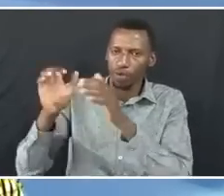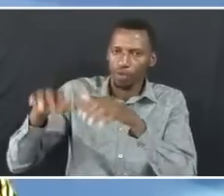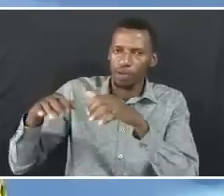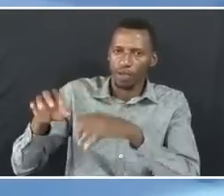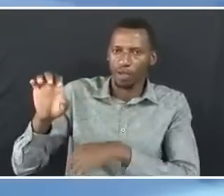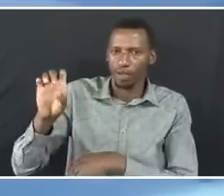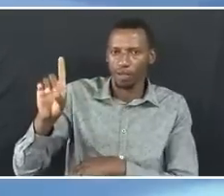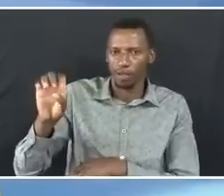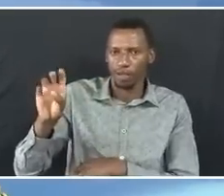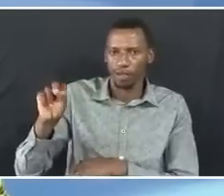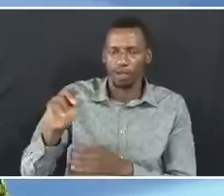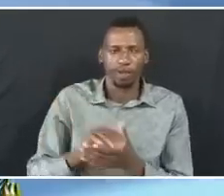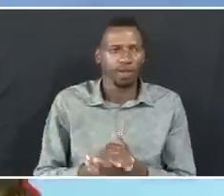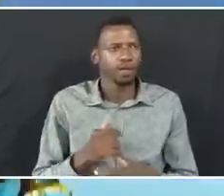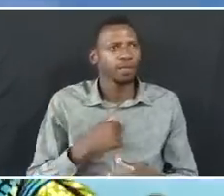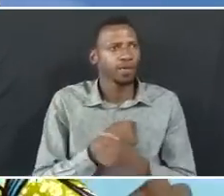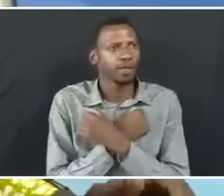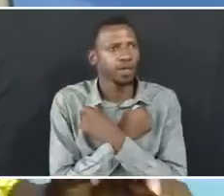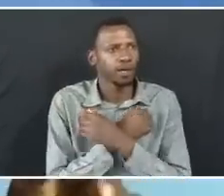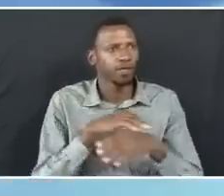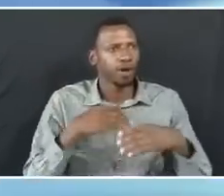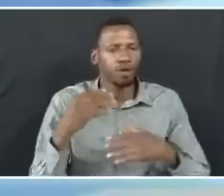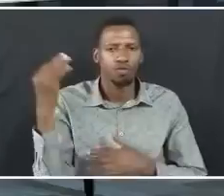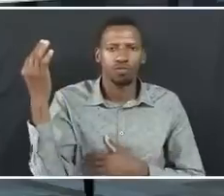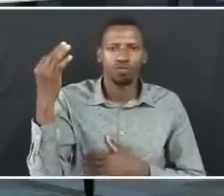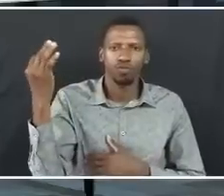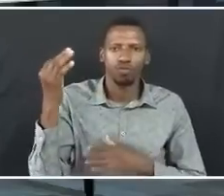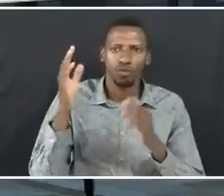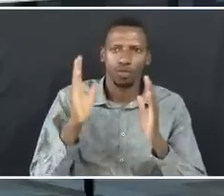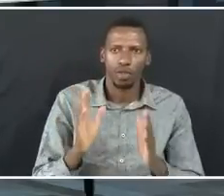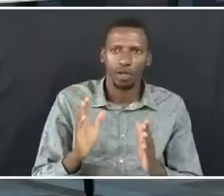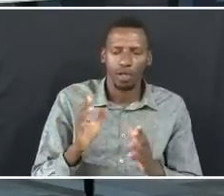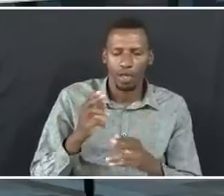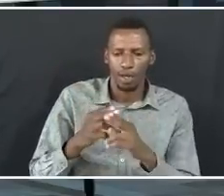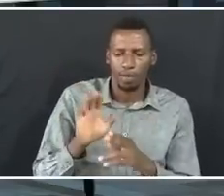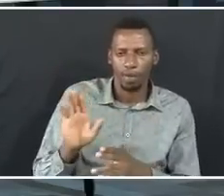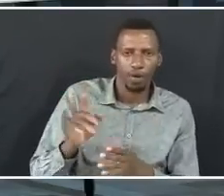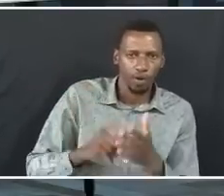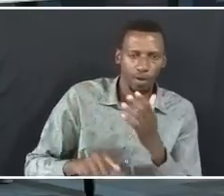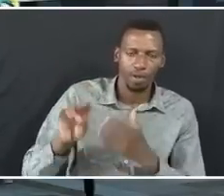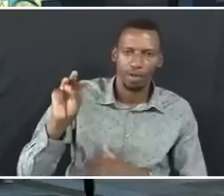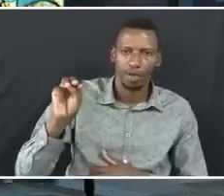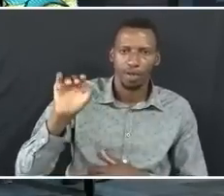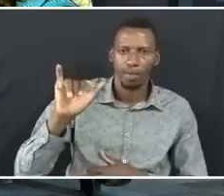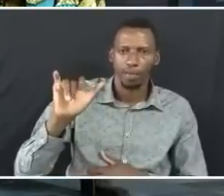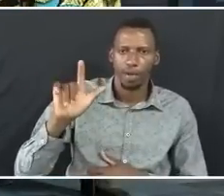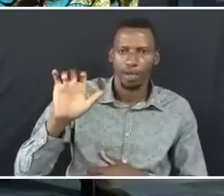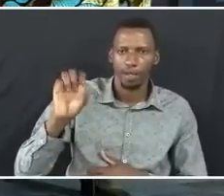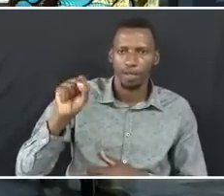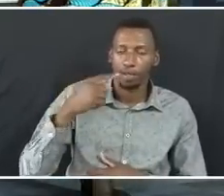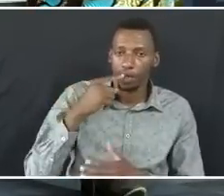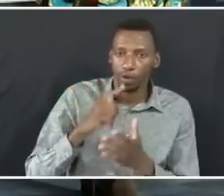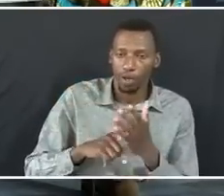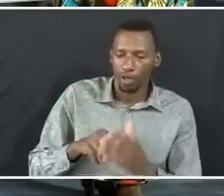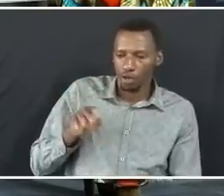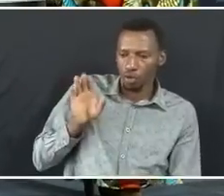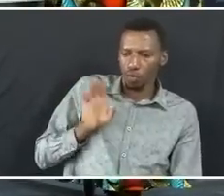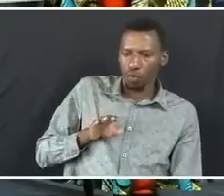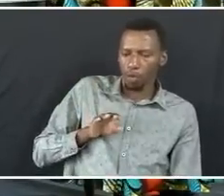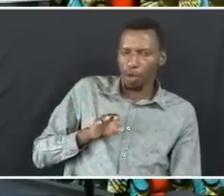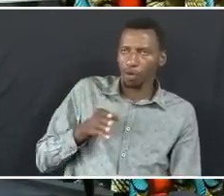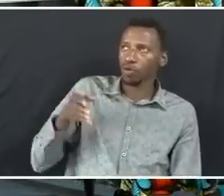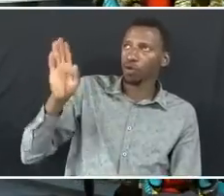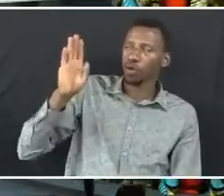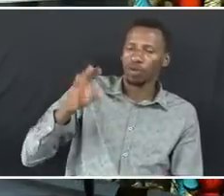I love how a certain preacher puts it, Miles Munro. Miles Munro says, the woman was created to receive.